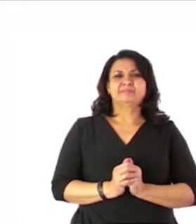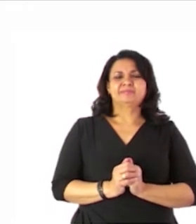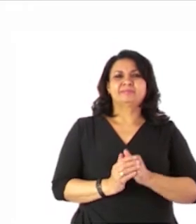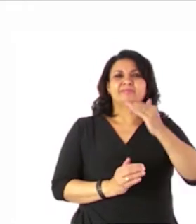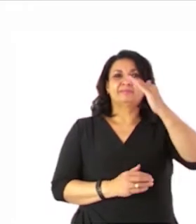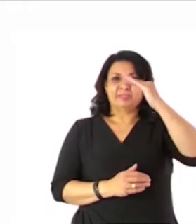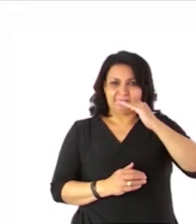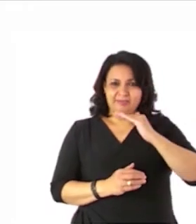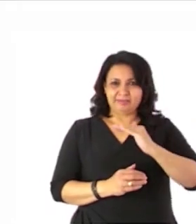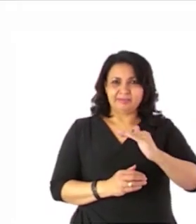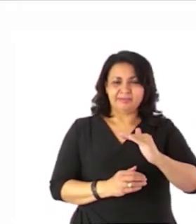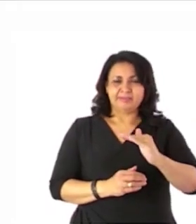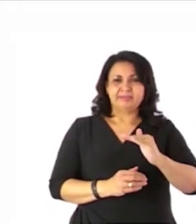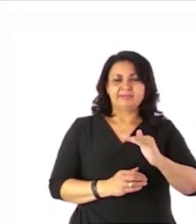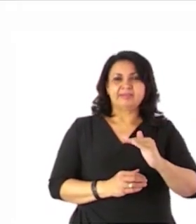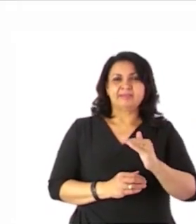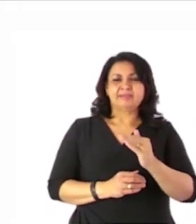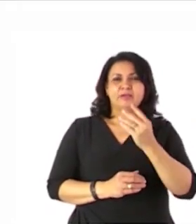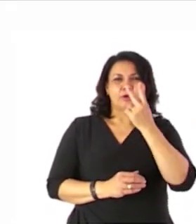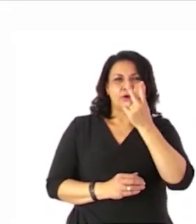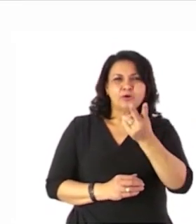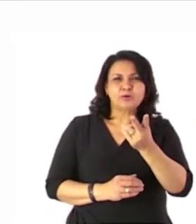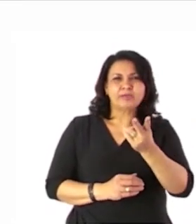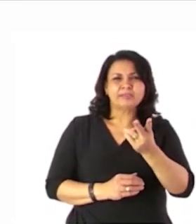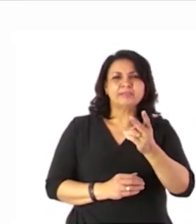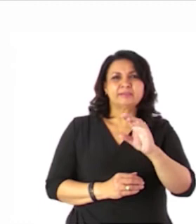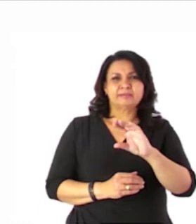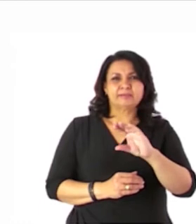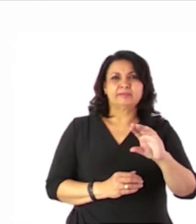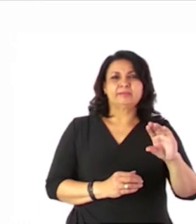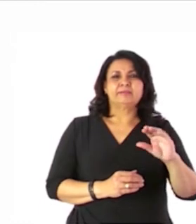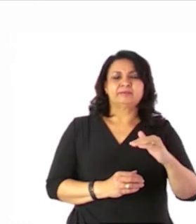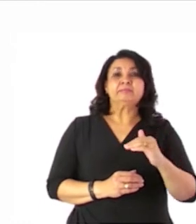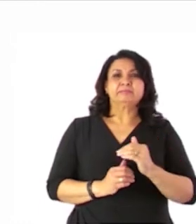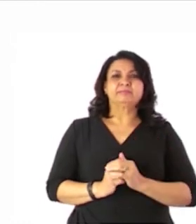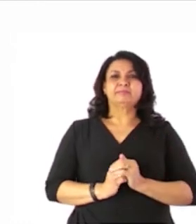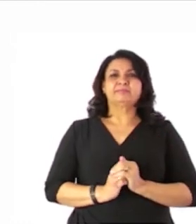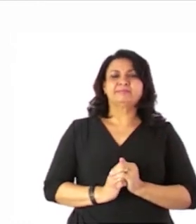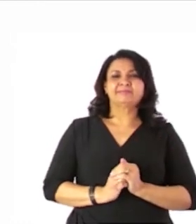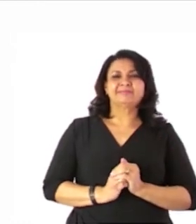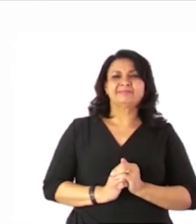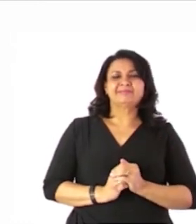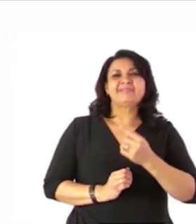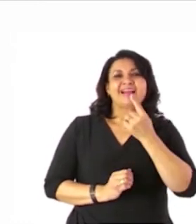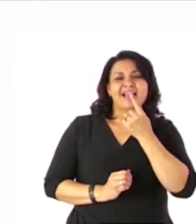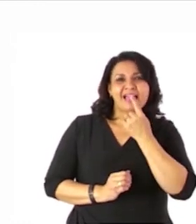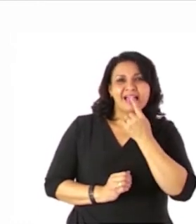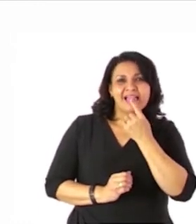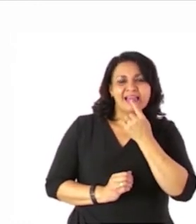Secondly, can you please look at the second column? We have got the sense of